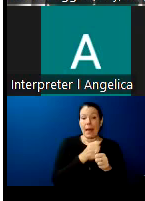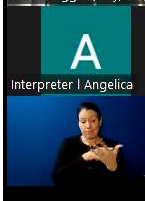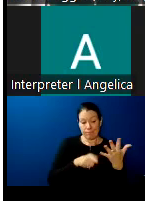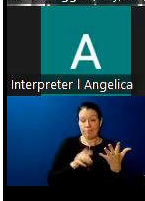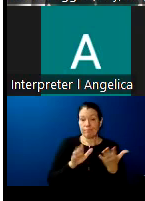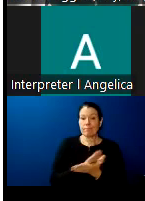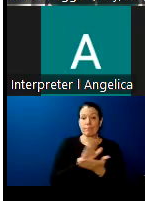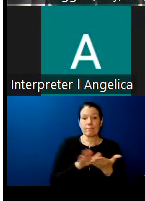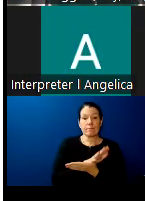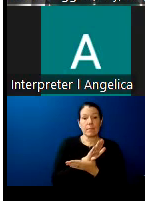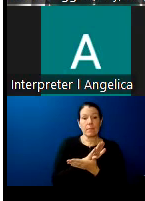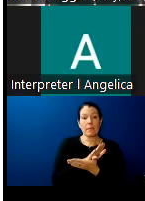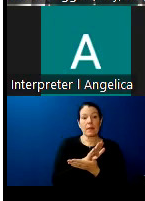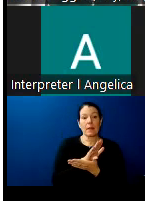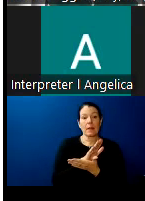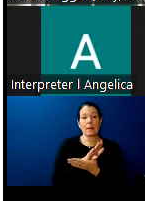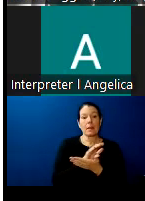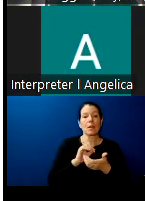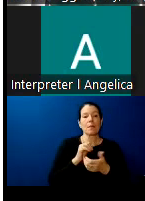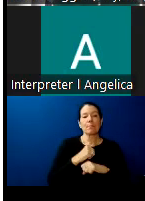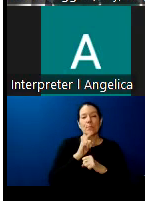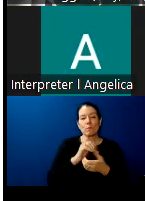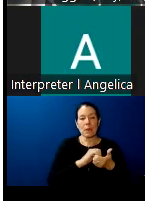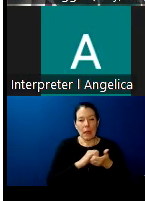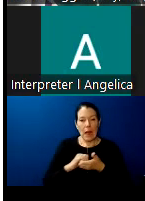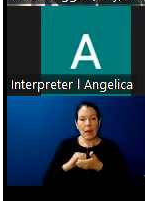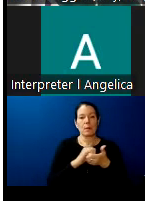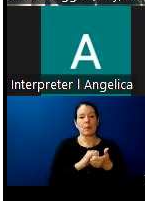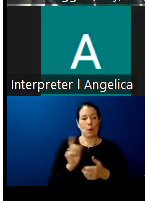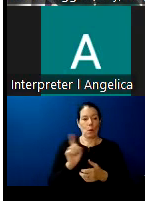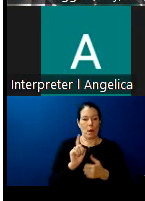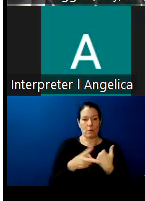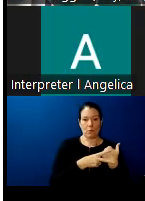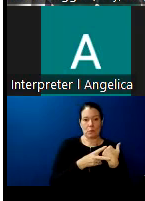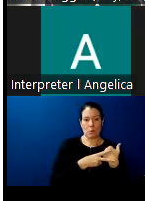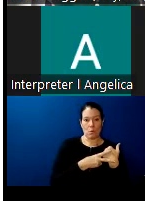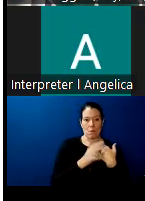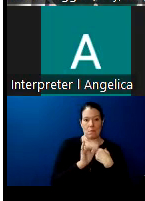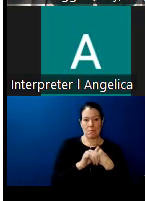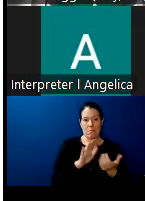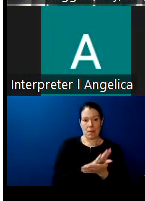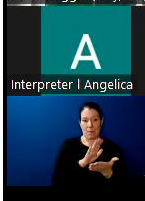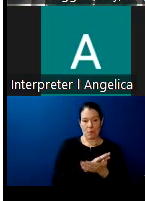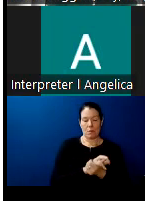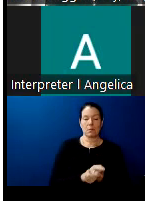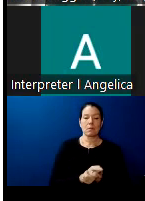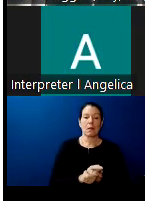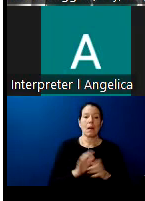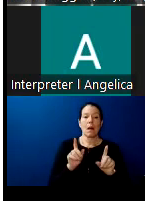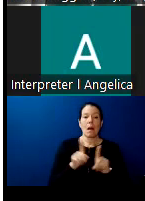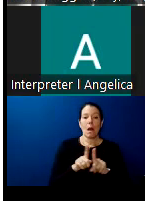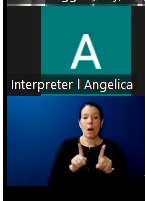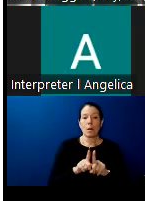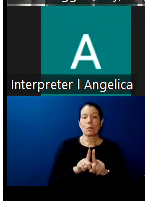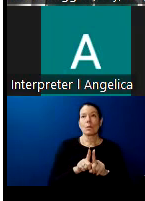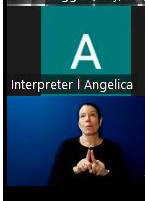make sure we're collaborating on a safe location for them to be stored. So for this, also